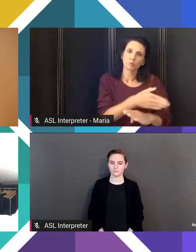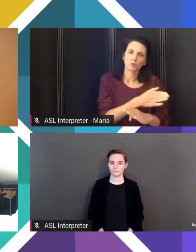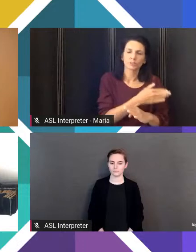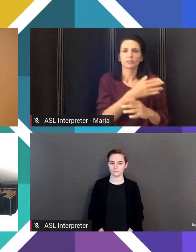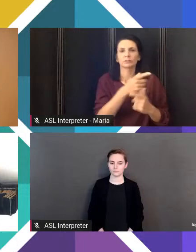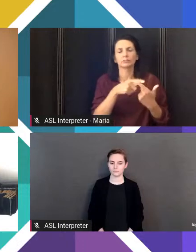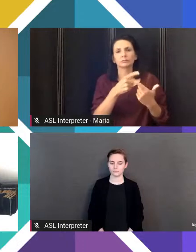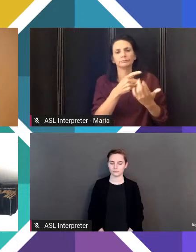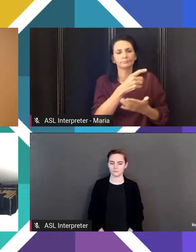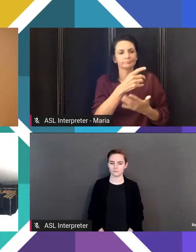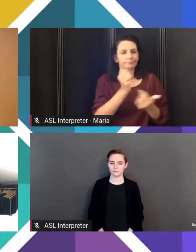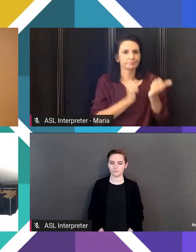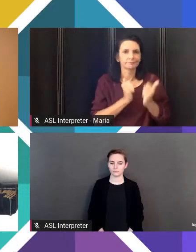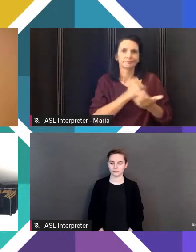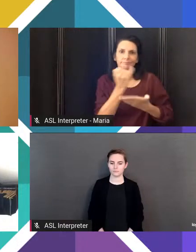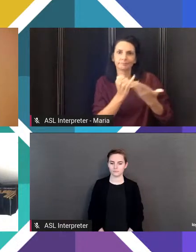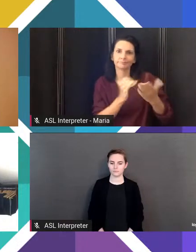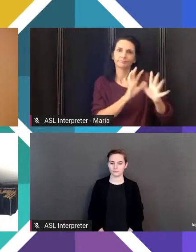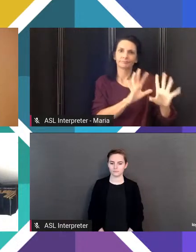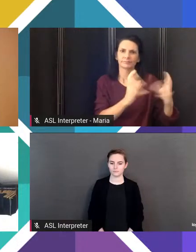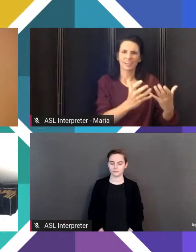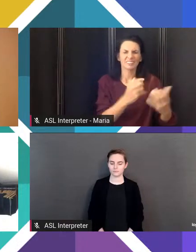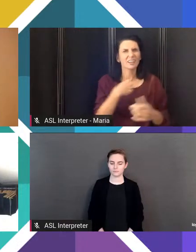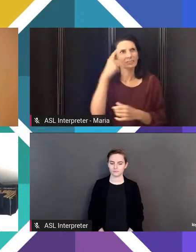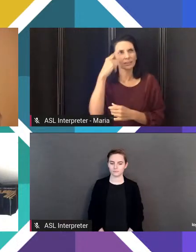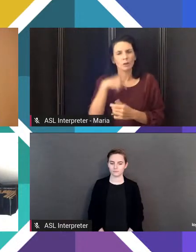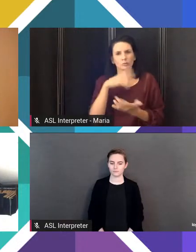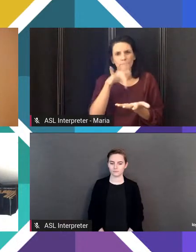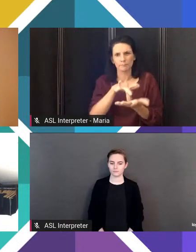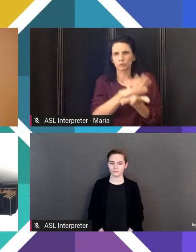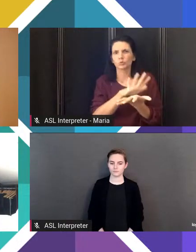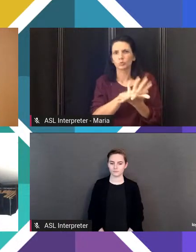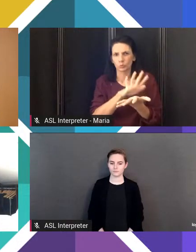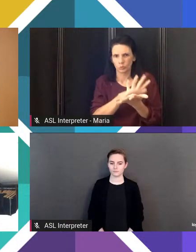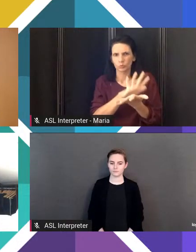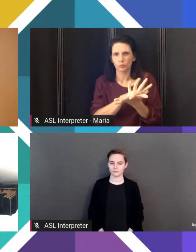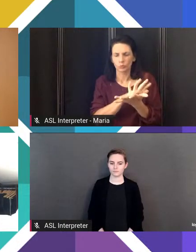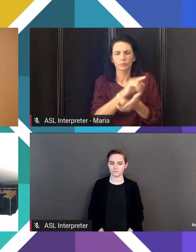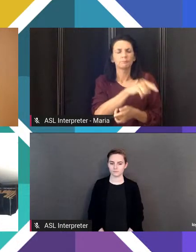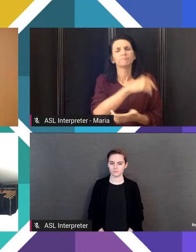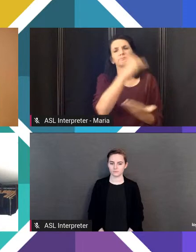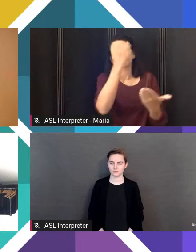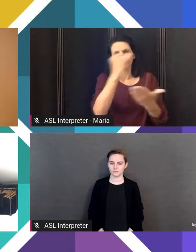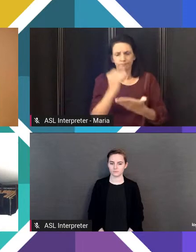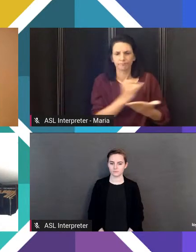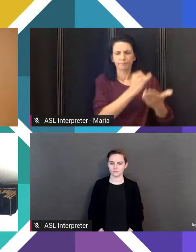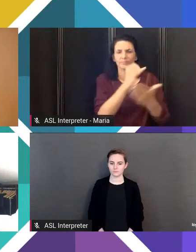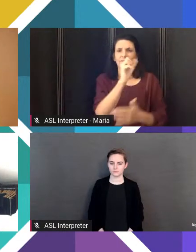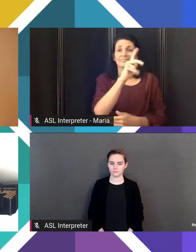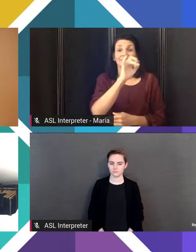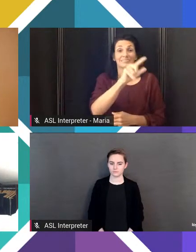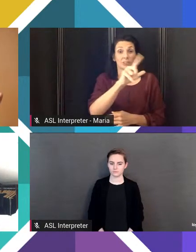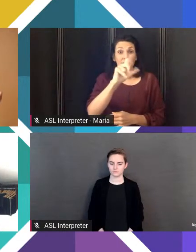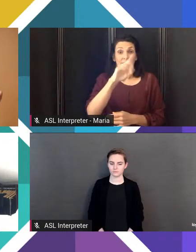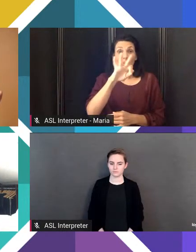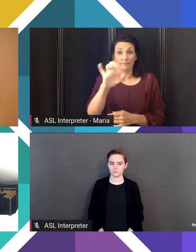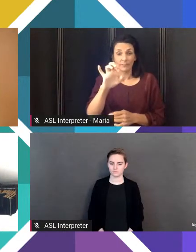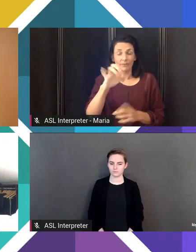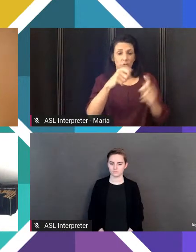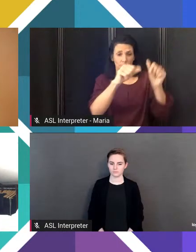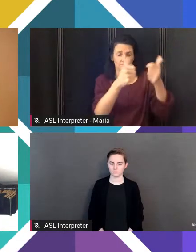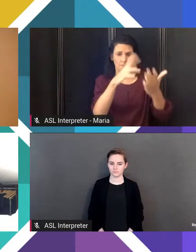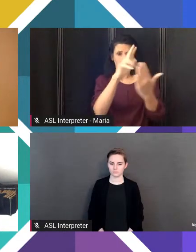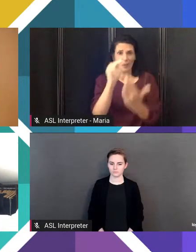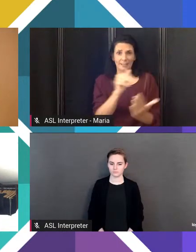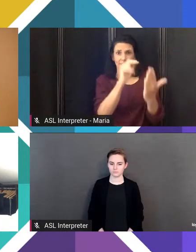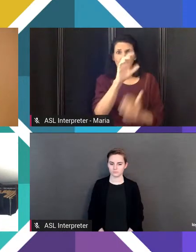get to high school. And so I think I was in middle school, and I did a still life, and it was a painting of a vase, and